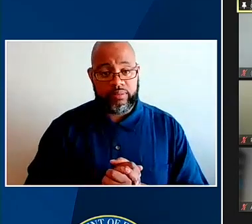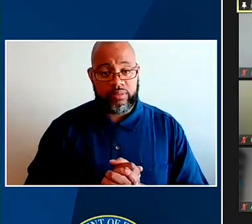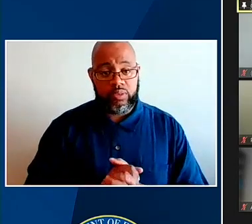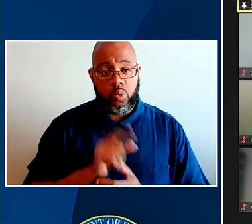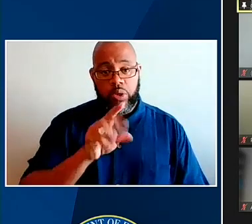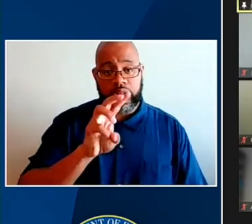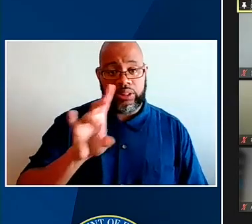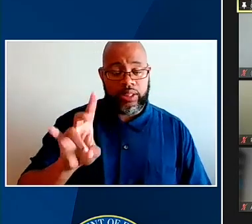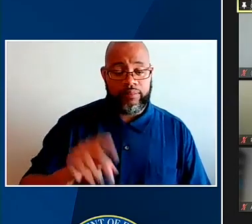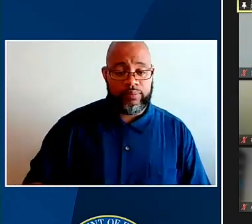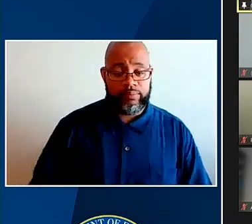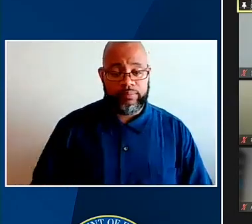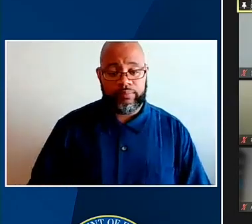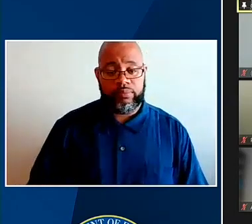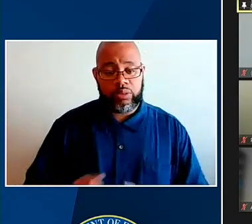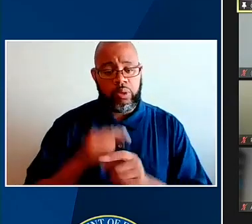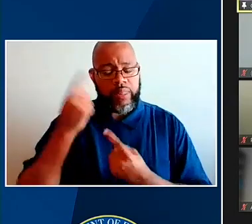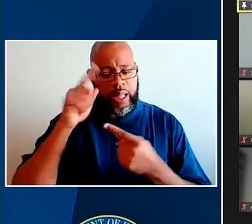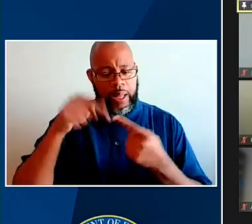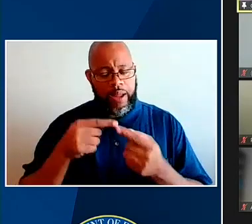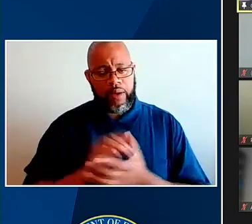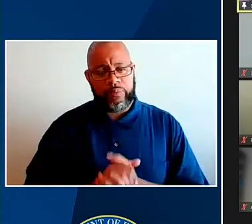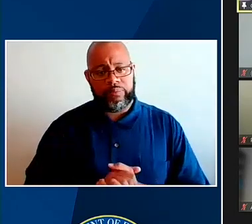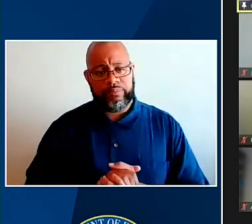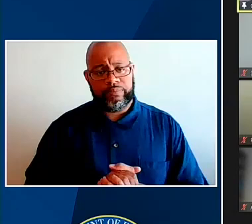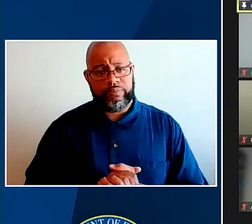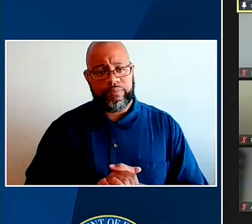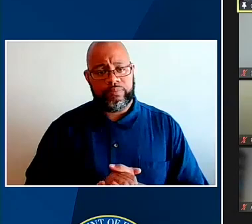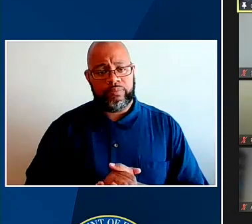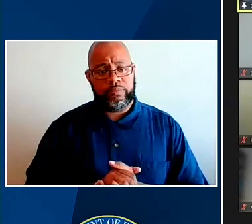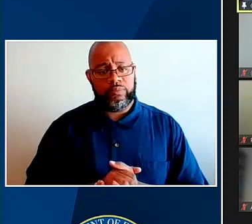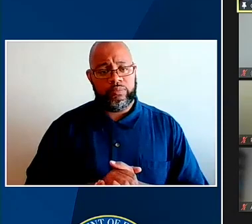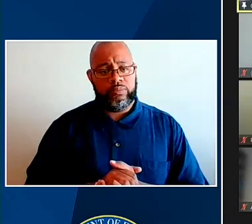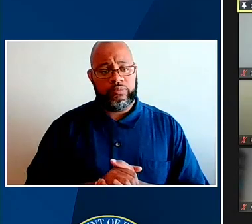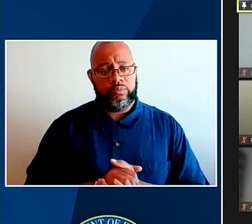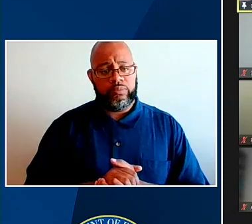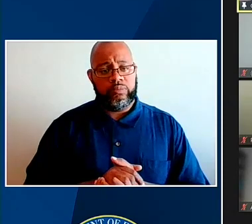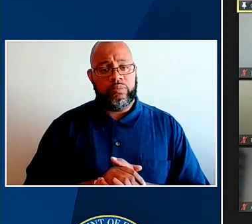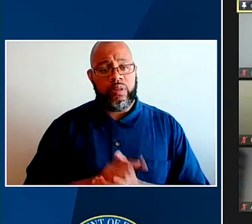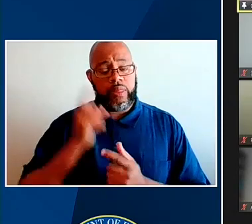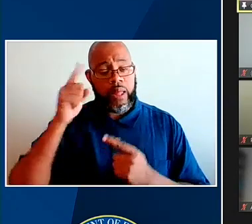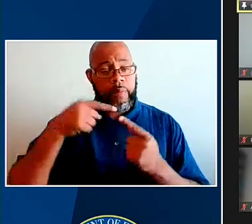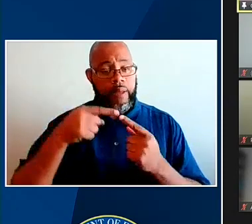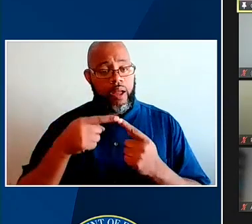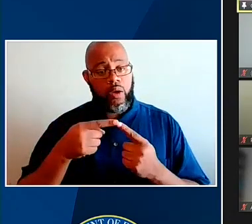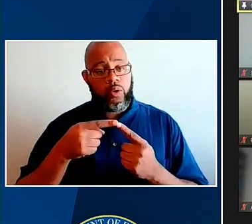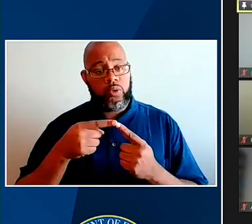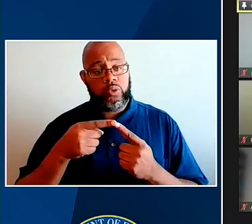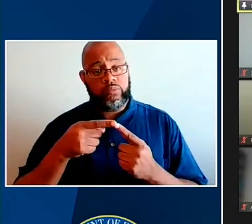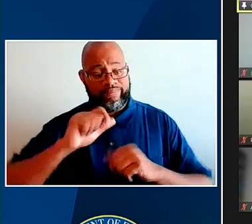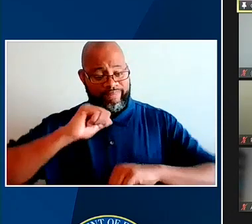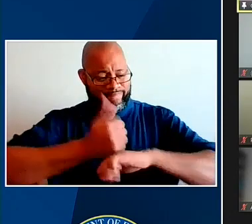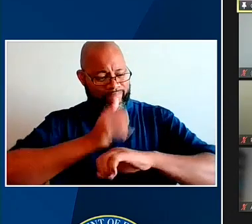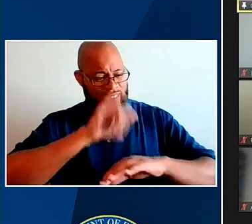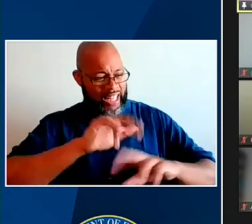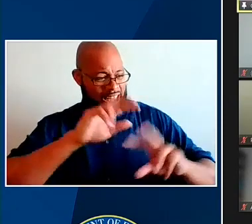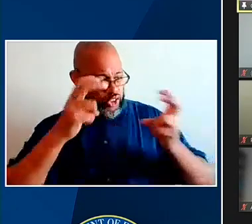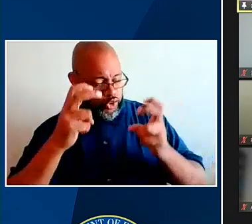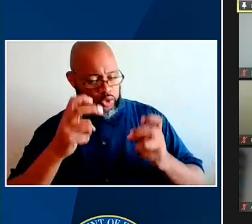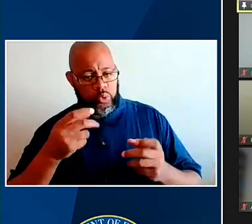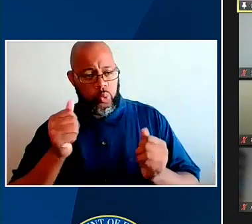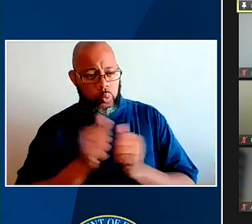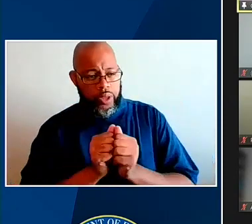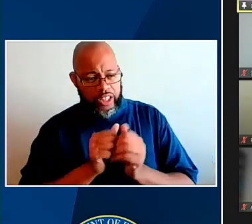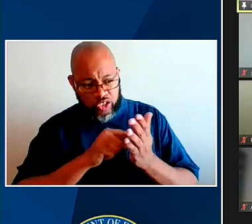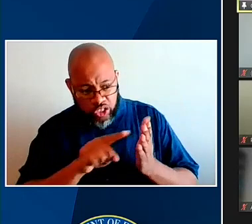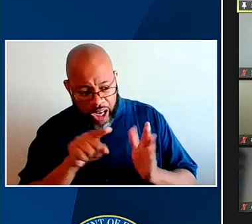167. You know, as we're thinking about whether, you know, as you're thinking about where you stand on this with respect to a temperature check,